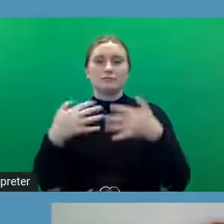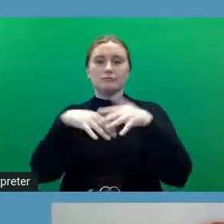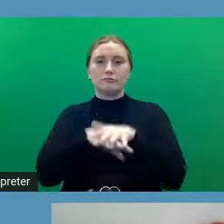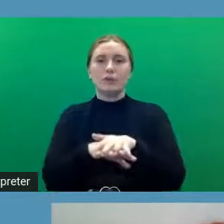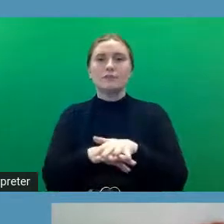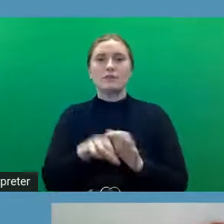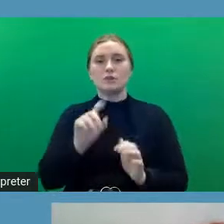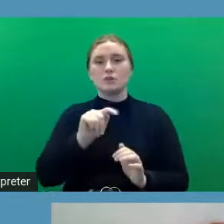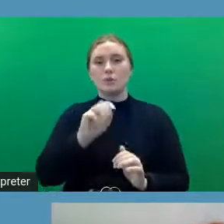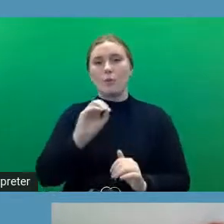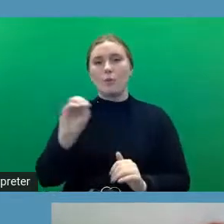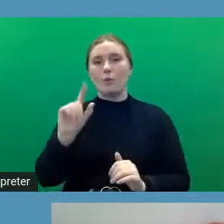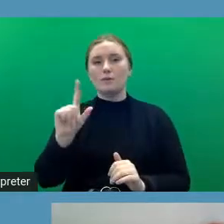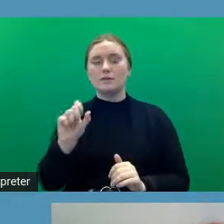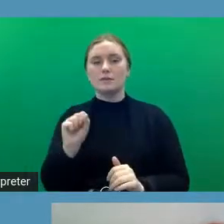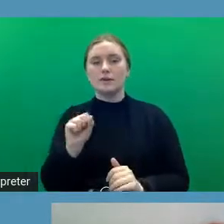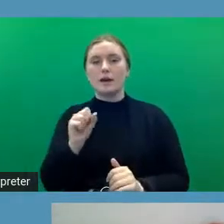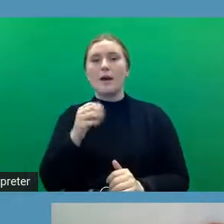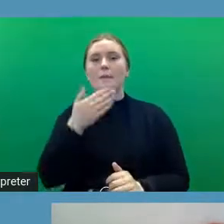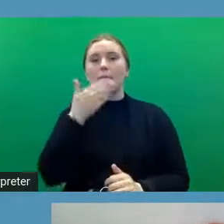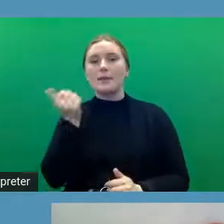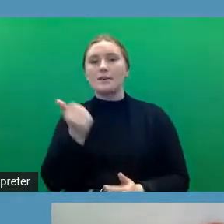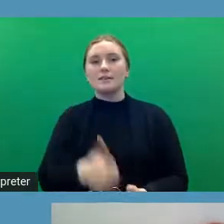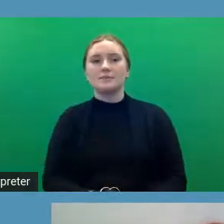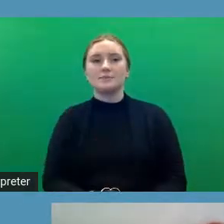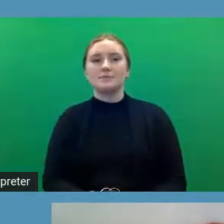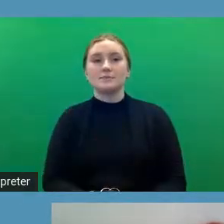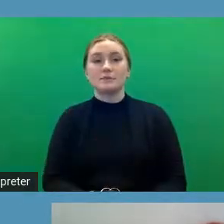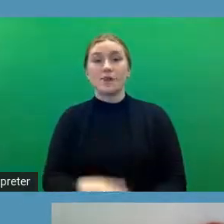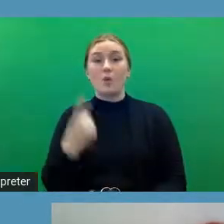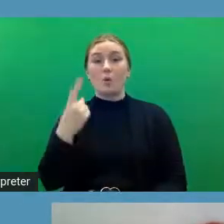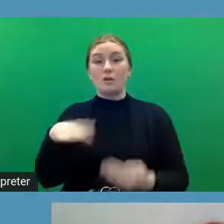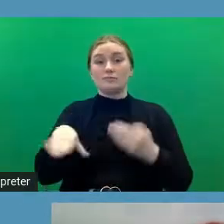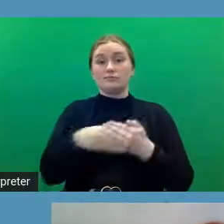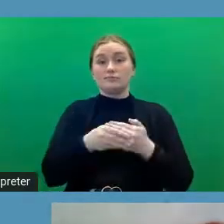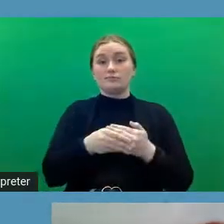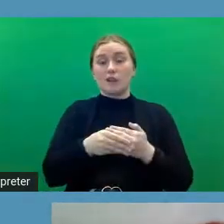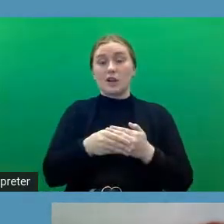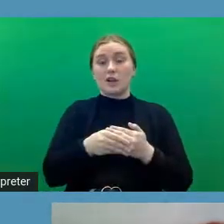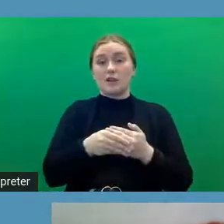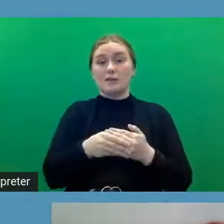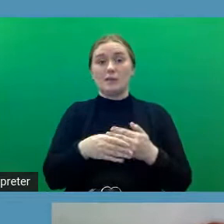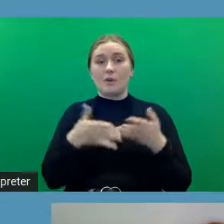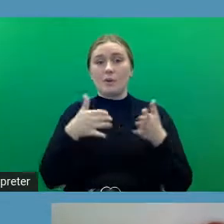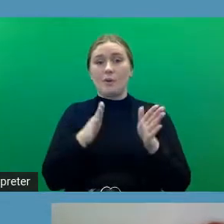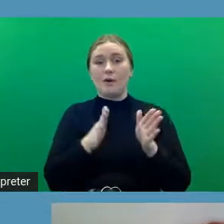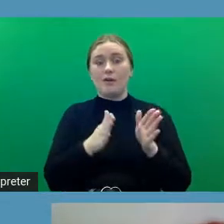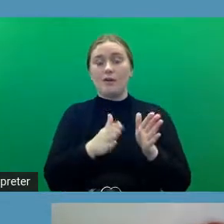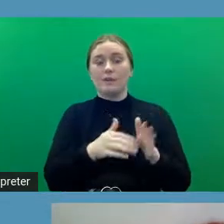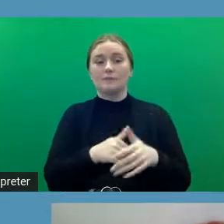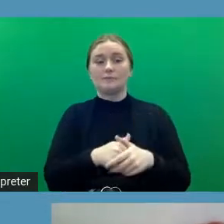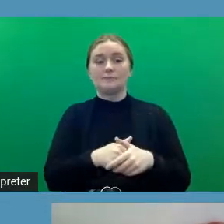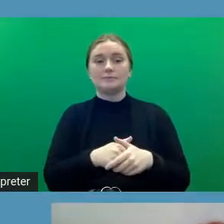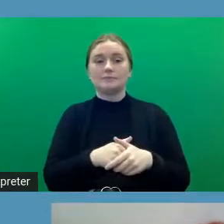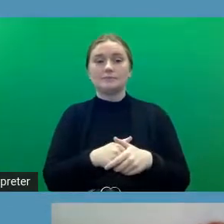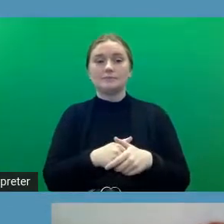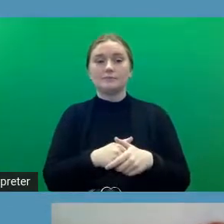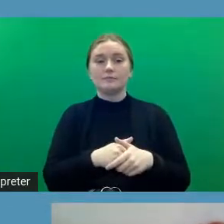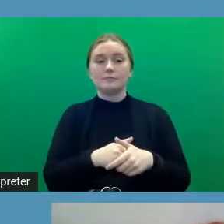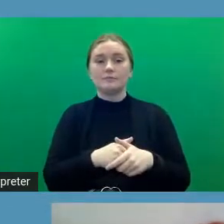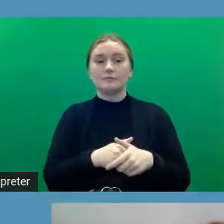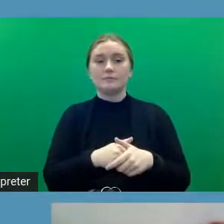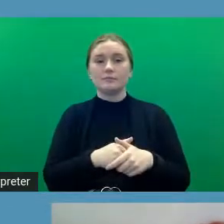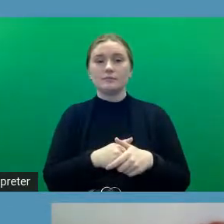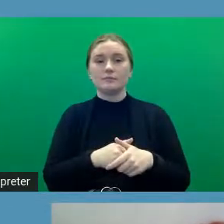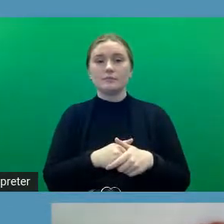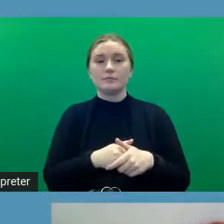the best. I don't know. And maybe one just additional tactic outside of surfacing affordances for the event would be